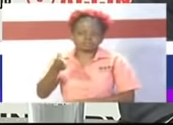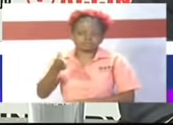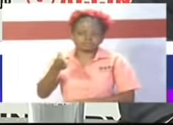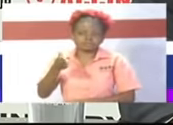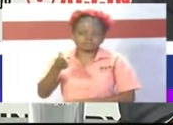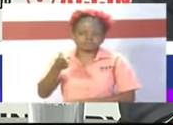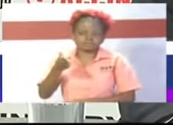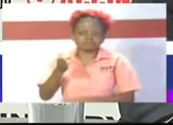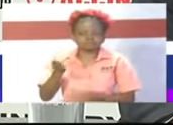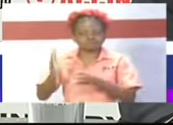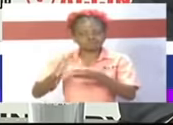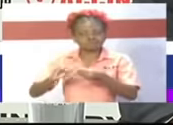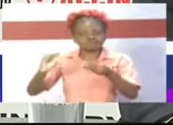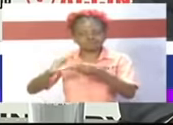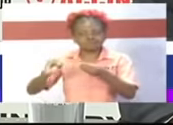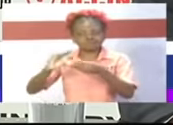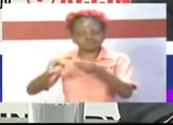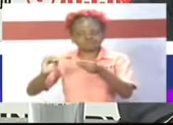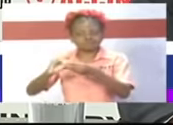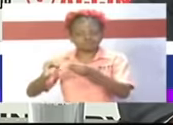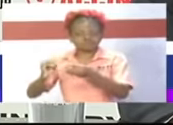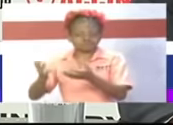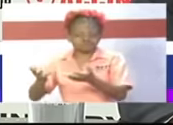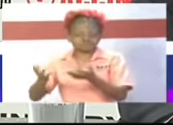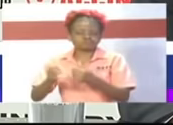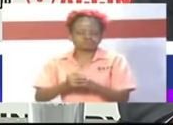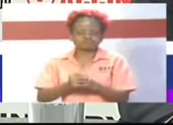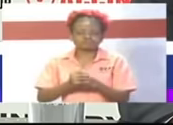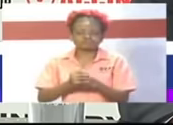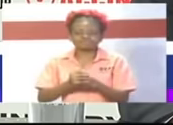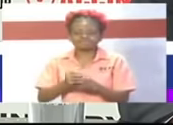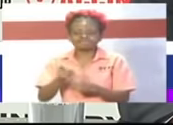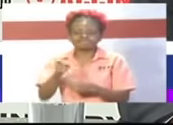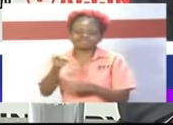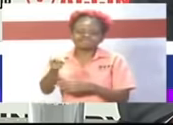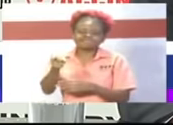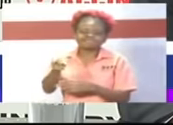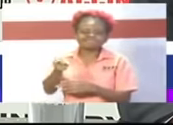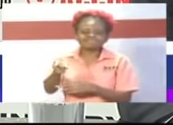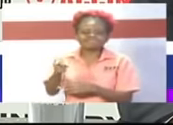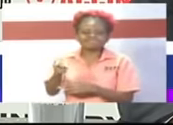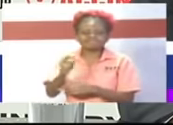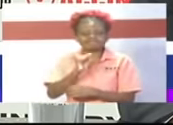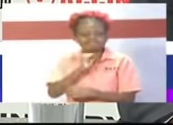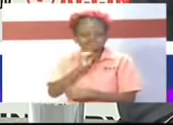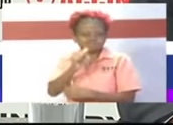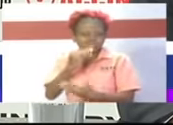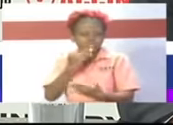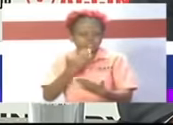this level. I would only venture to say that the